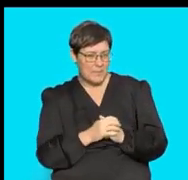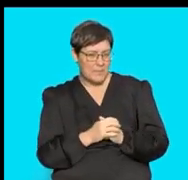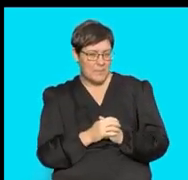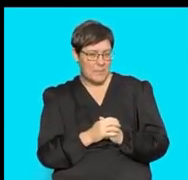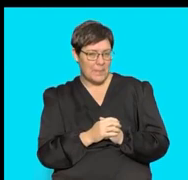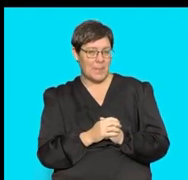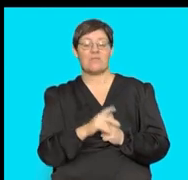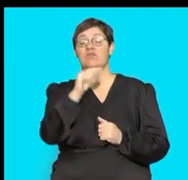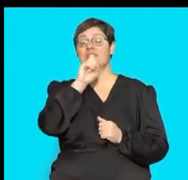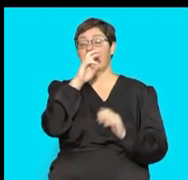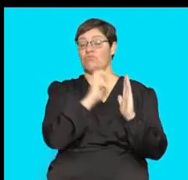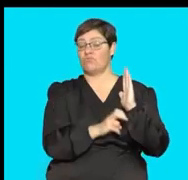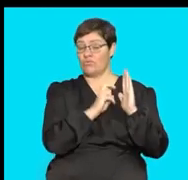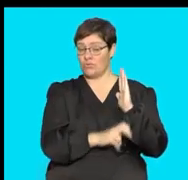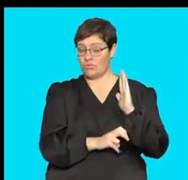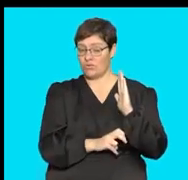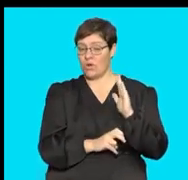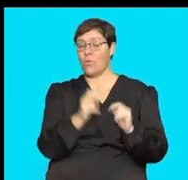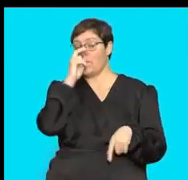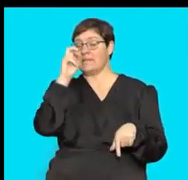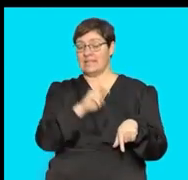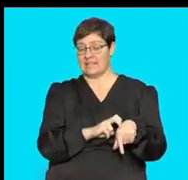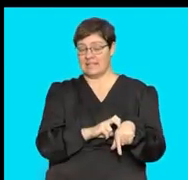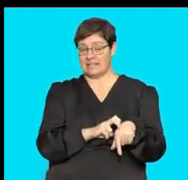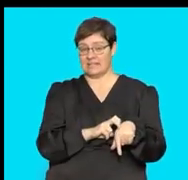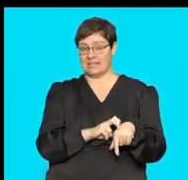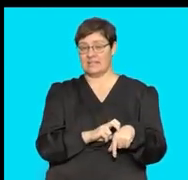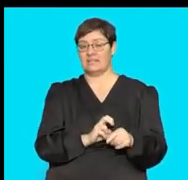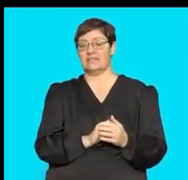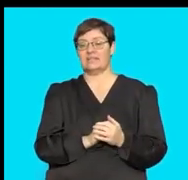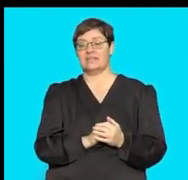case? For the sine rule, remember, we needed to have